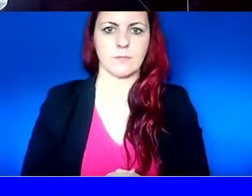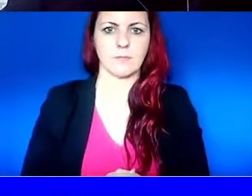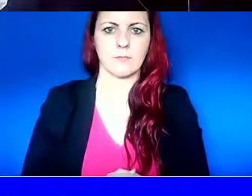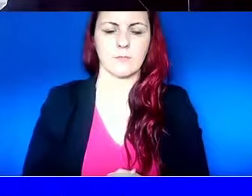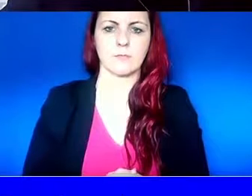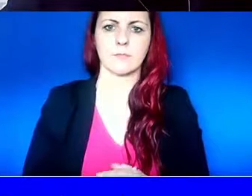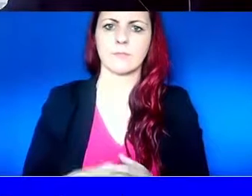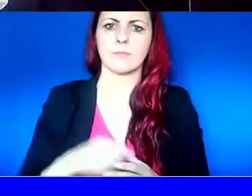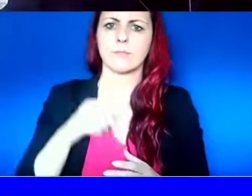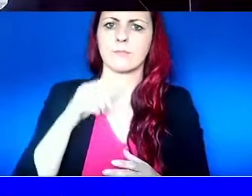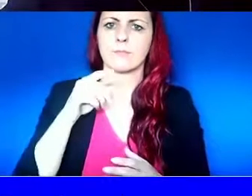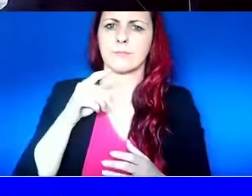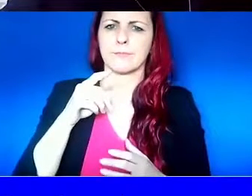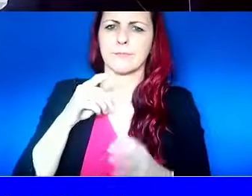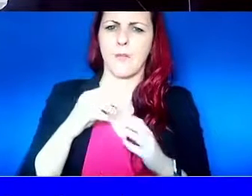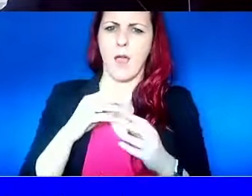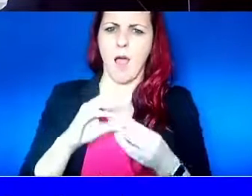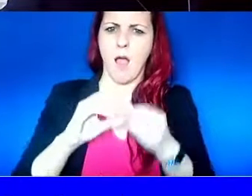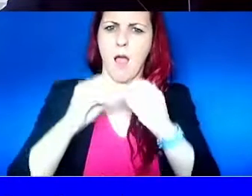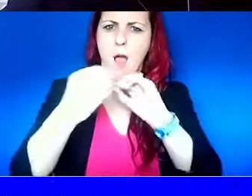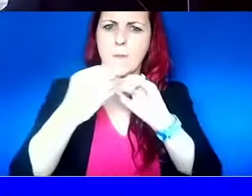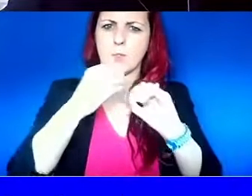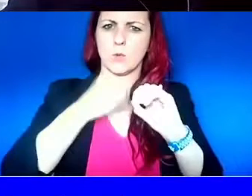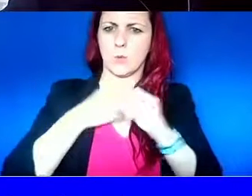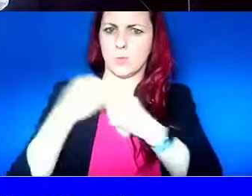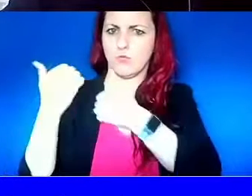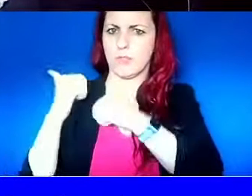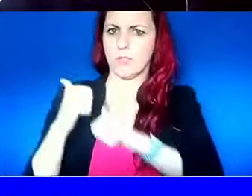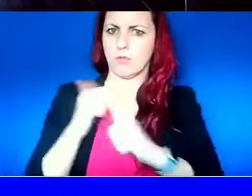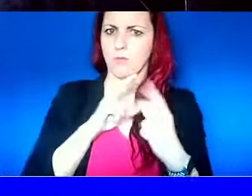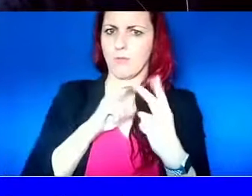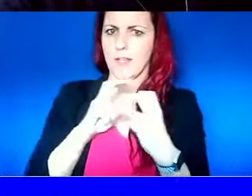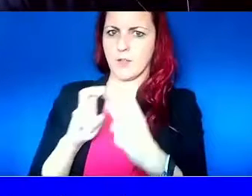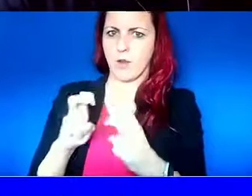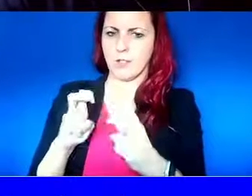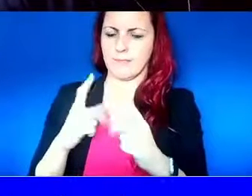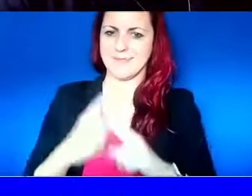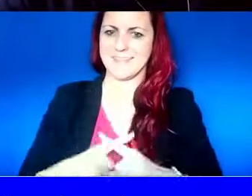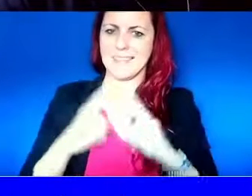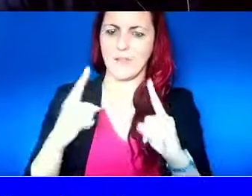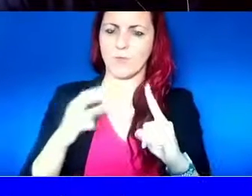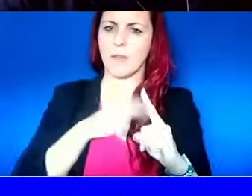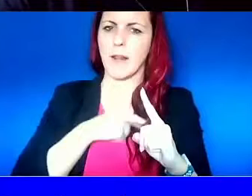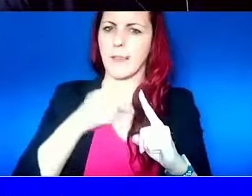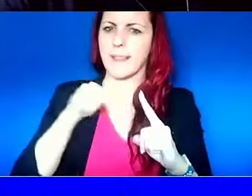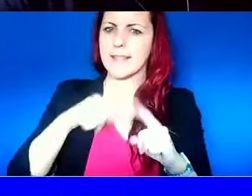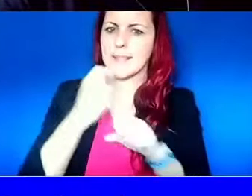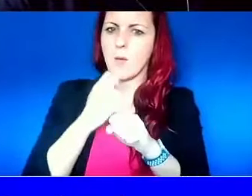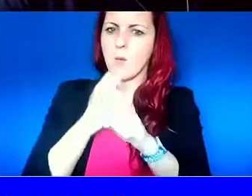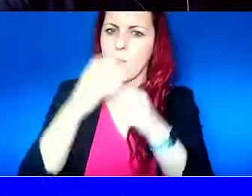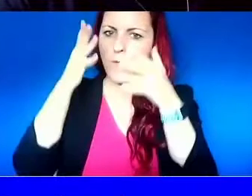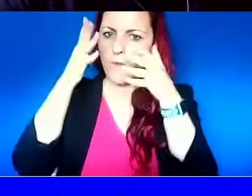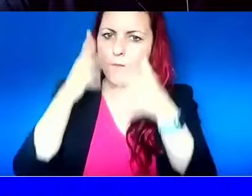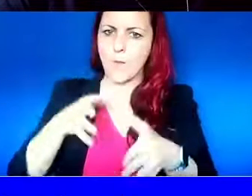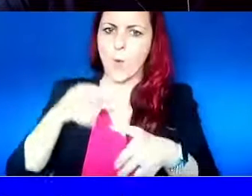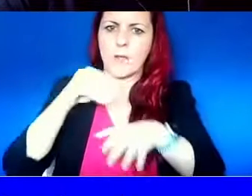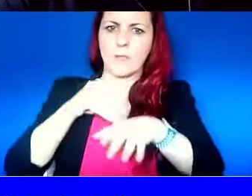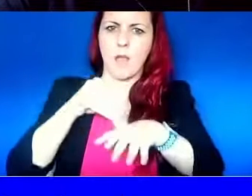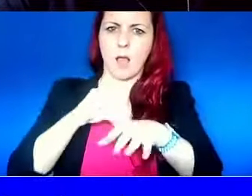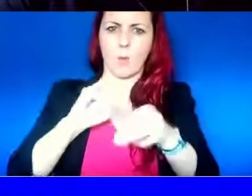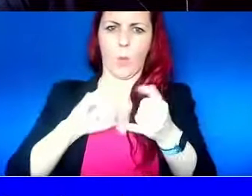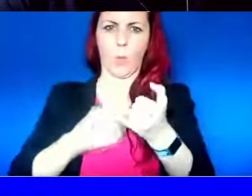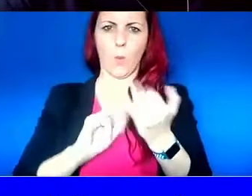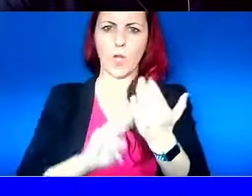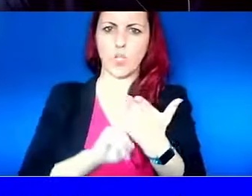In contrast to the traditional research, we very much focused on situating rights holders, in